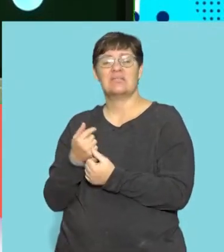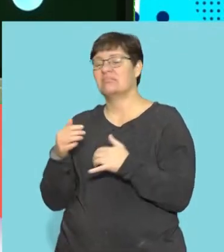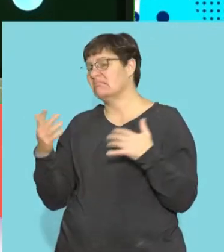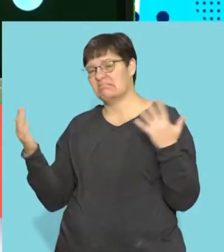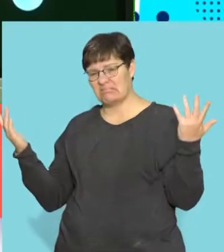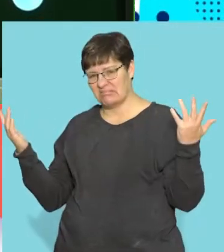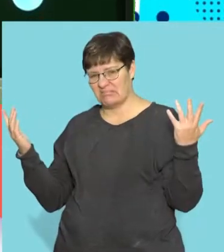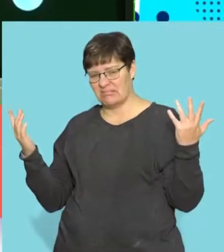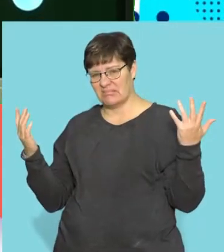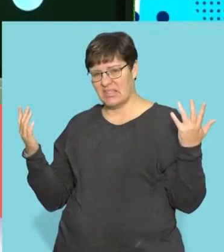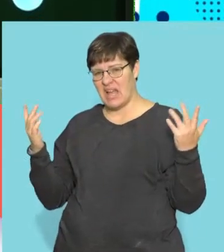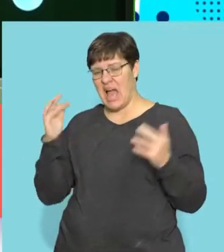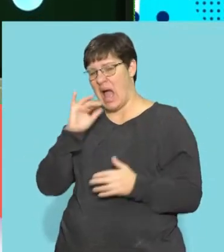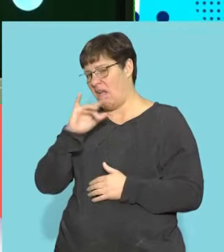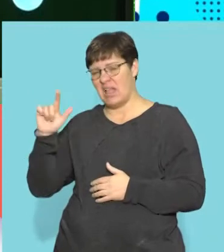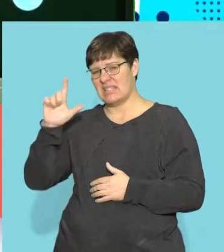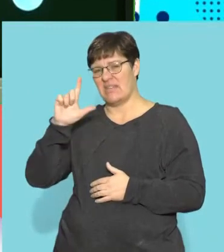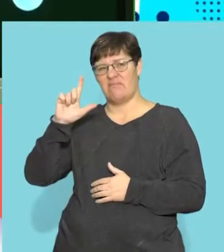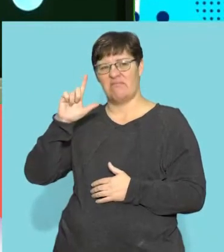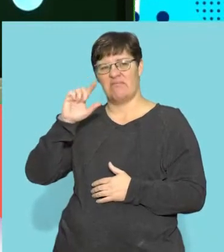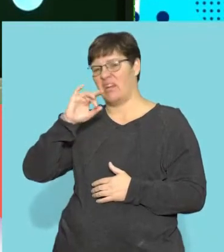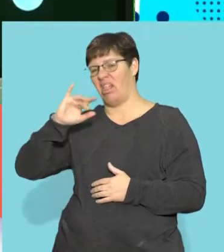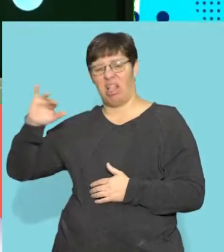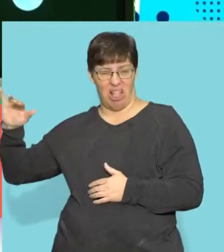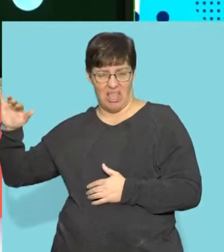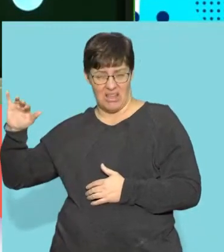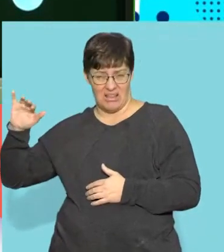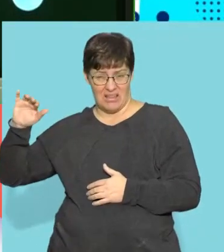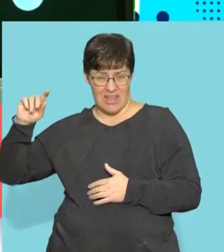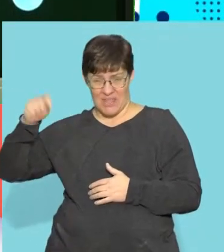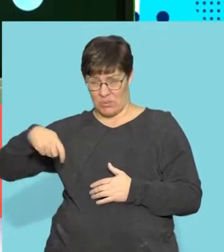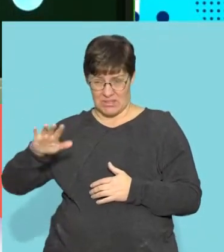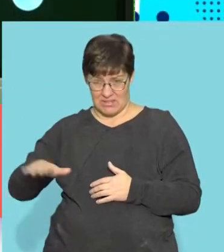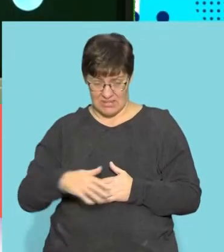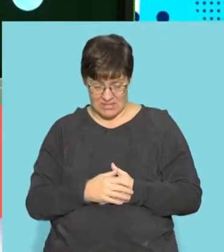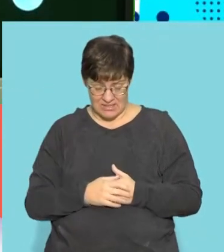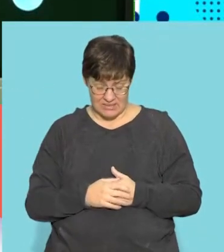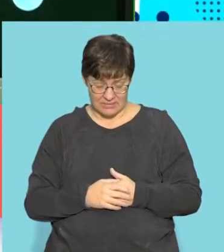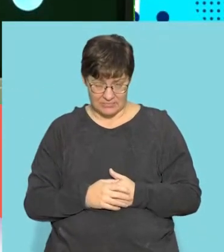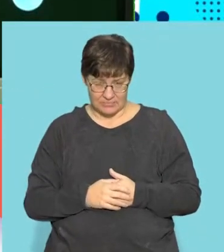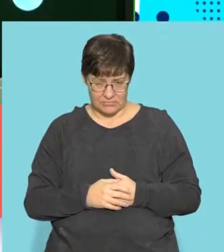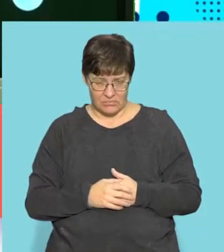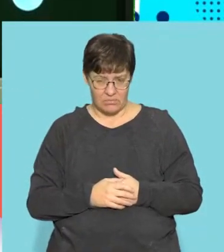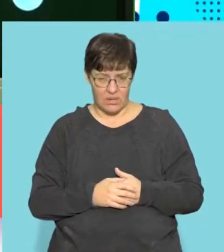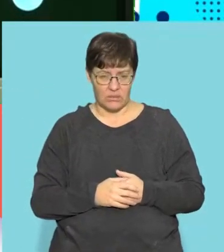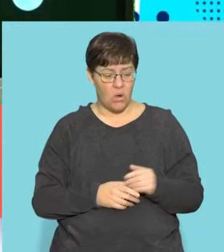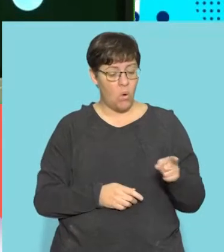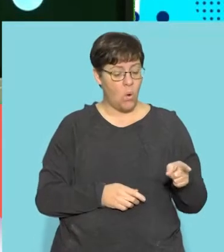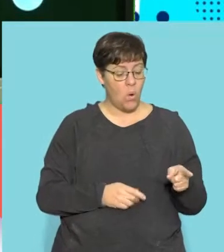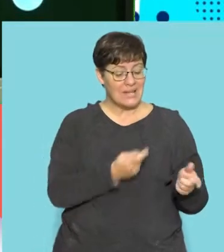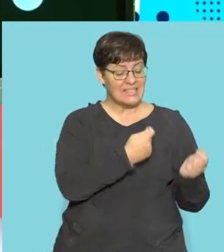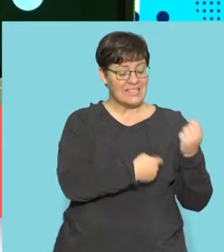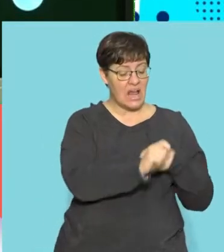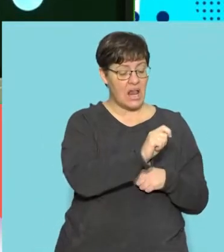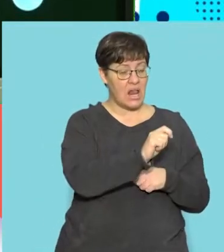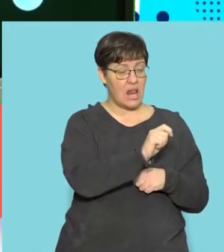709,000 and a couple of hundreds, right? Now, I know that I need to set up a sinking fund